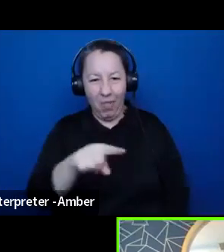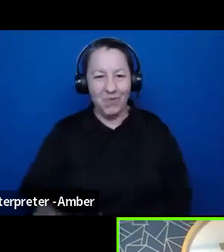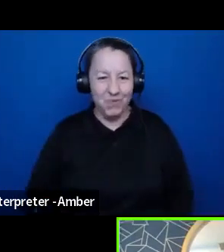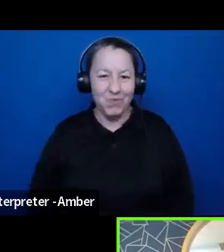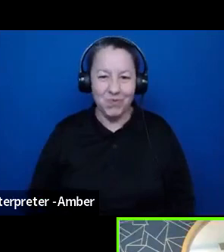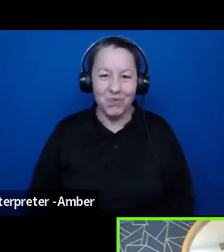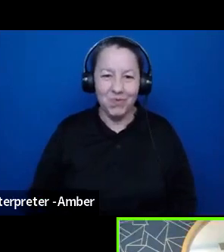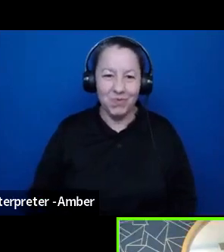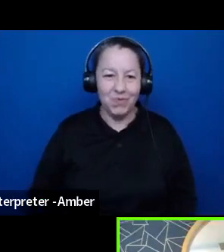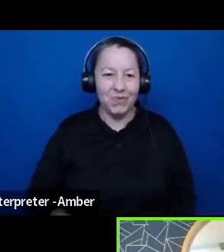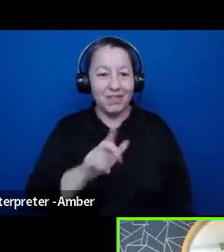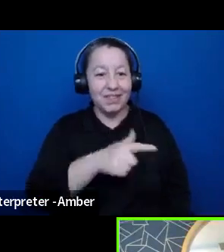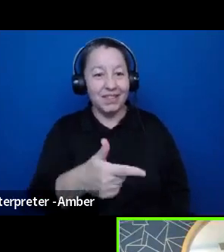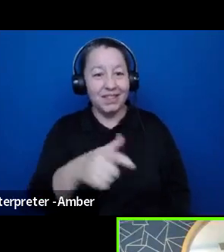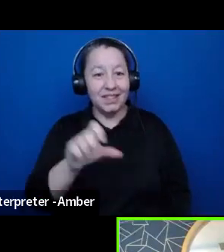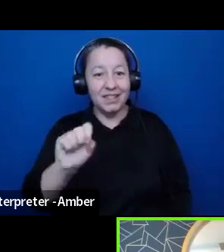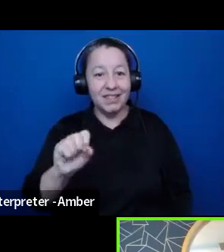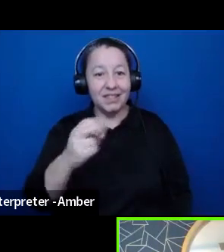Shayla.